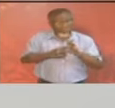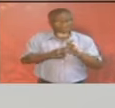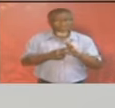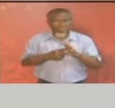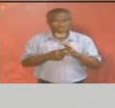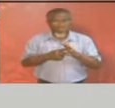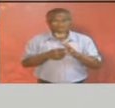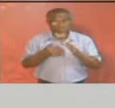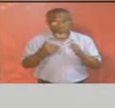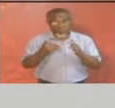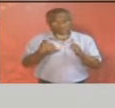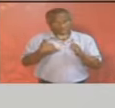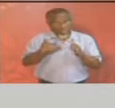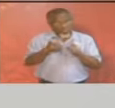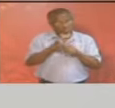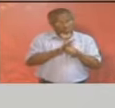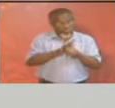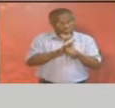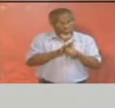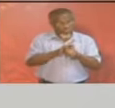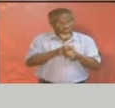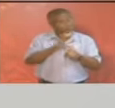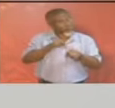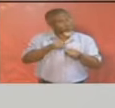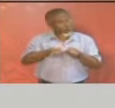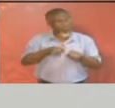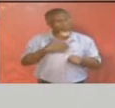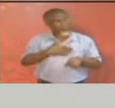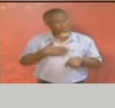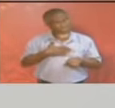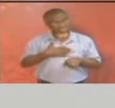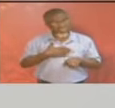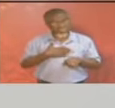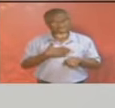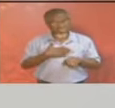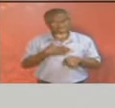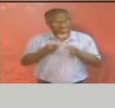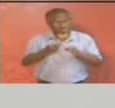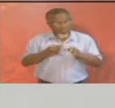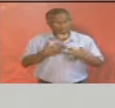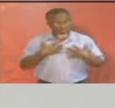that anybody with respiratory symptoms seeks healthcare to get that